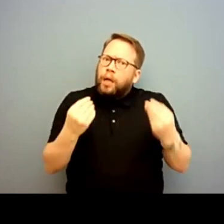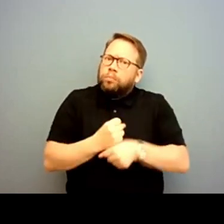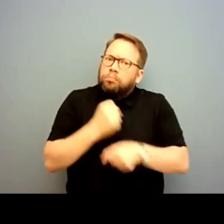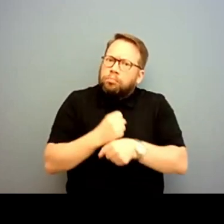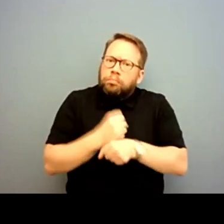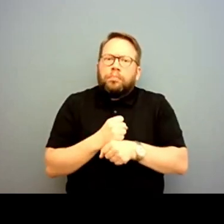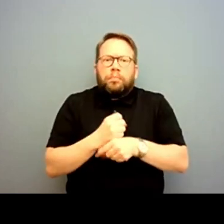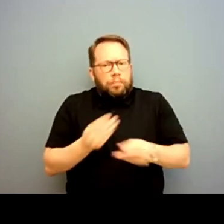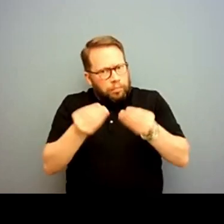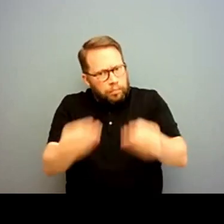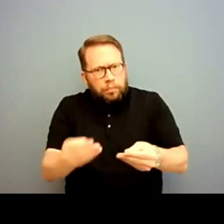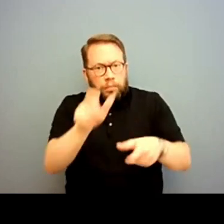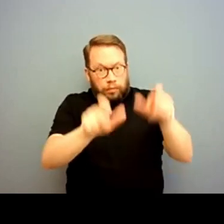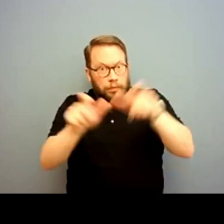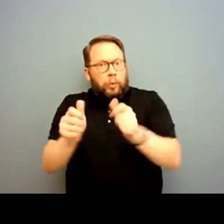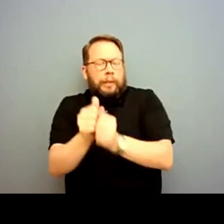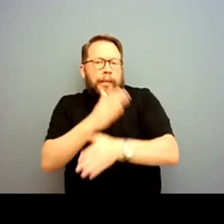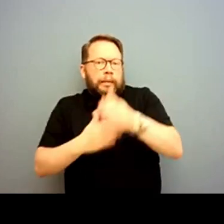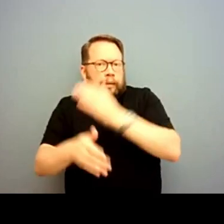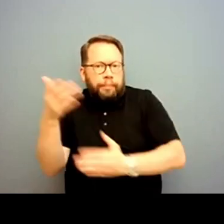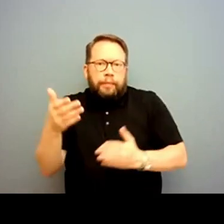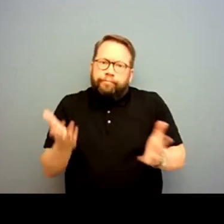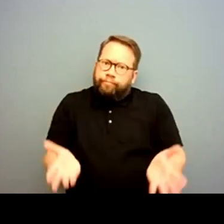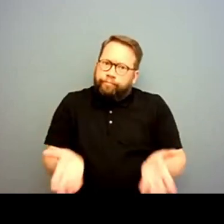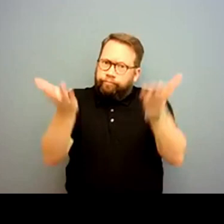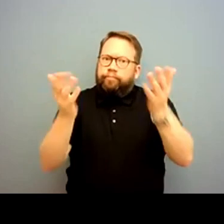with disabilities experience.